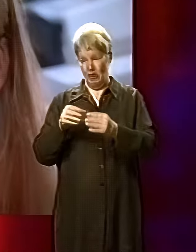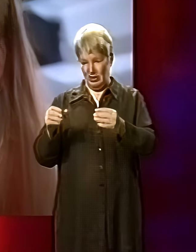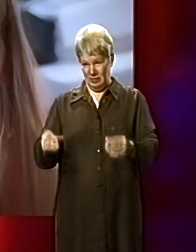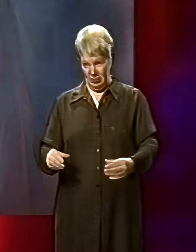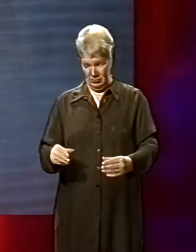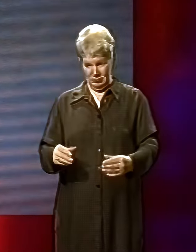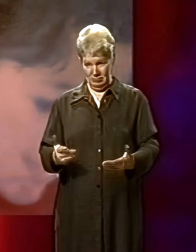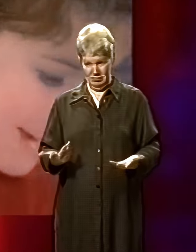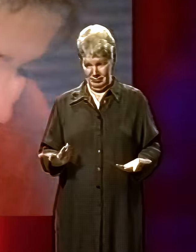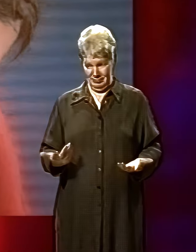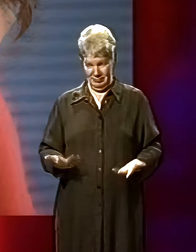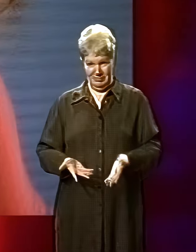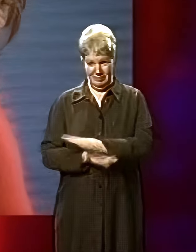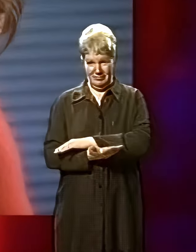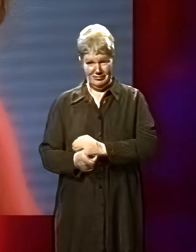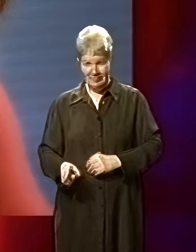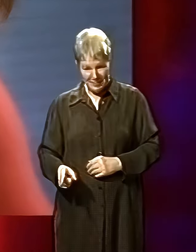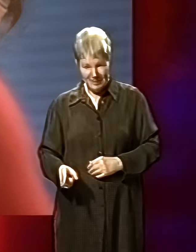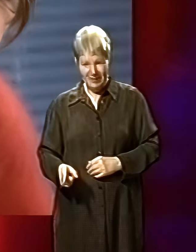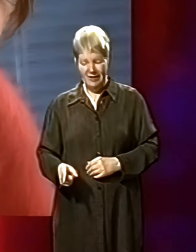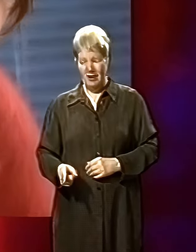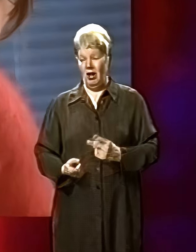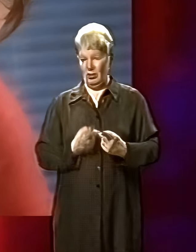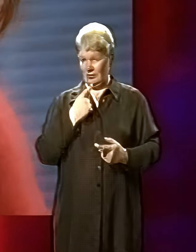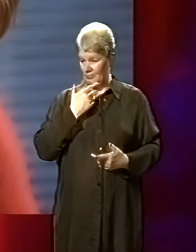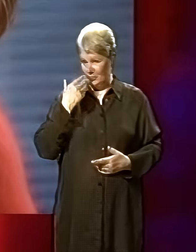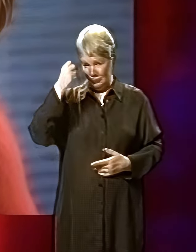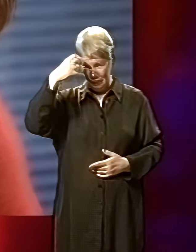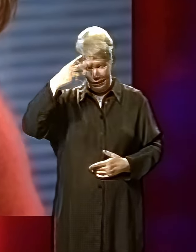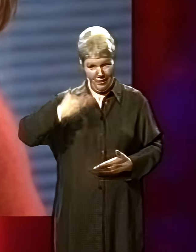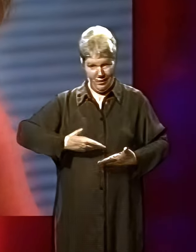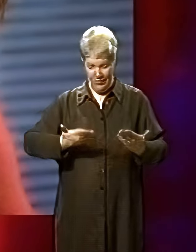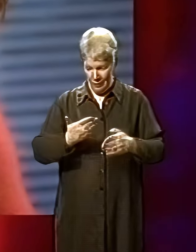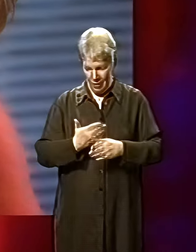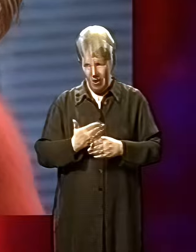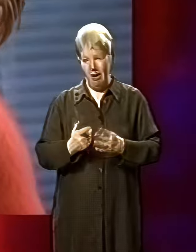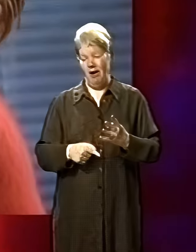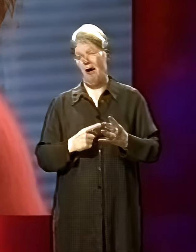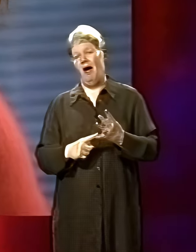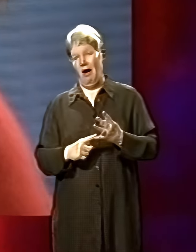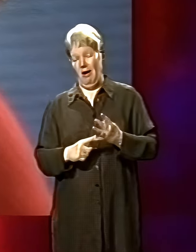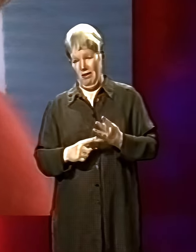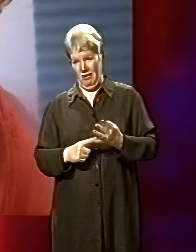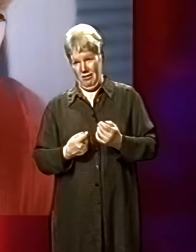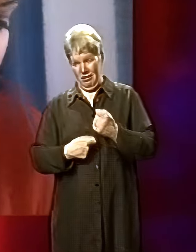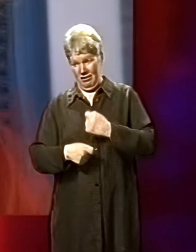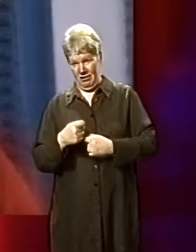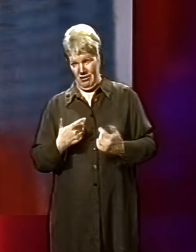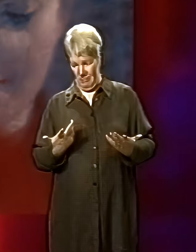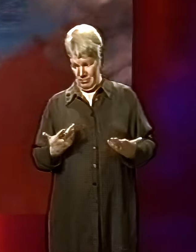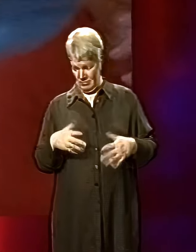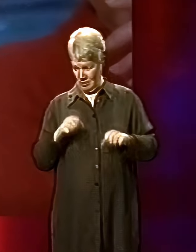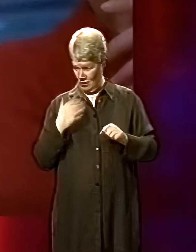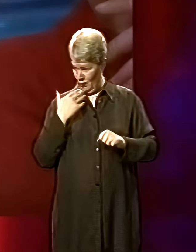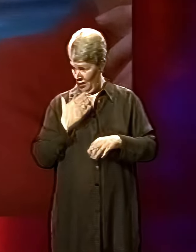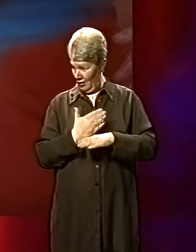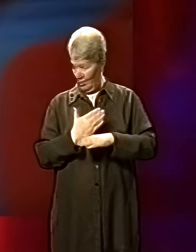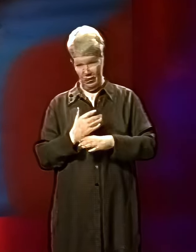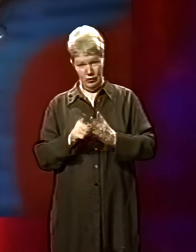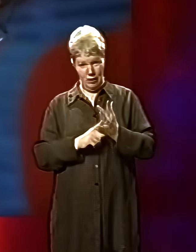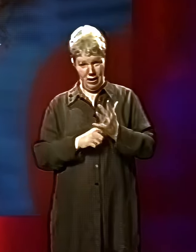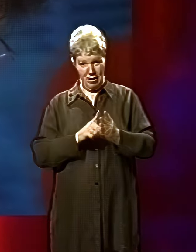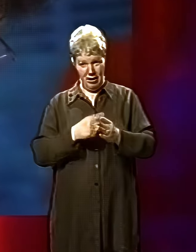down. The one here, Sheffield, still no shower that works, and they all started in July last year.